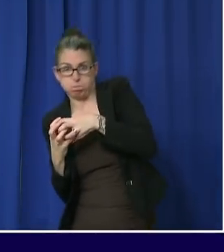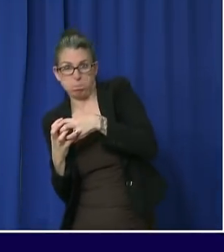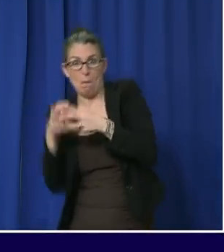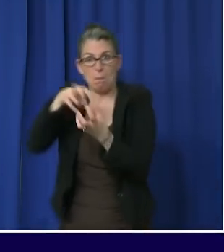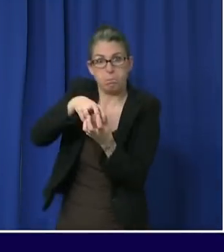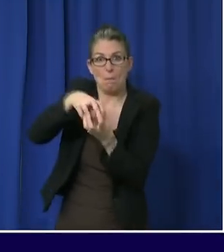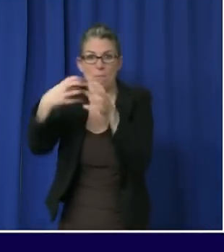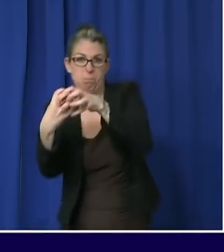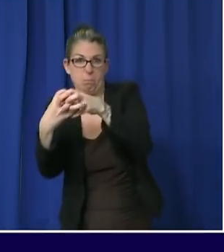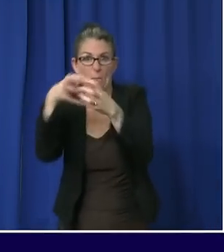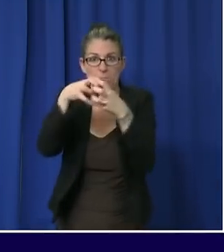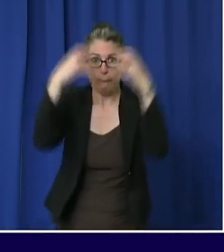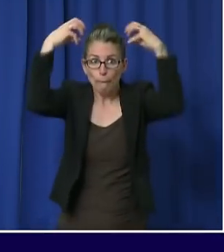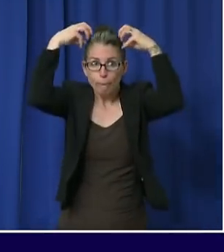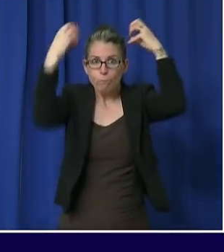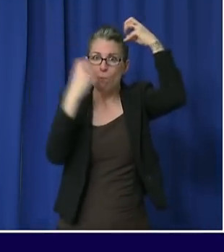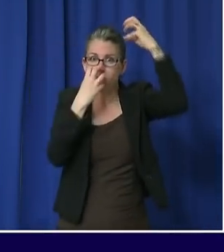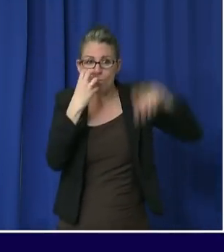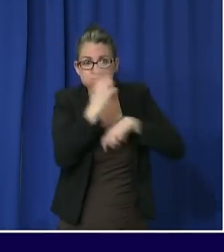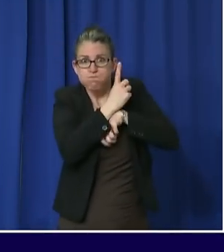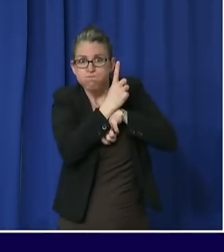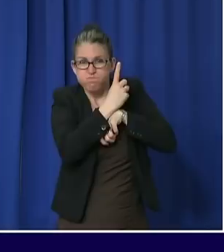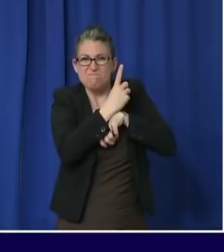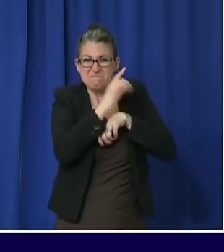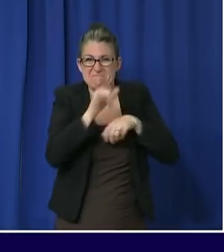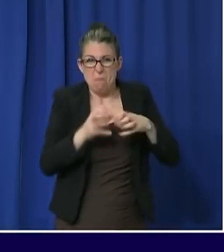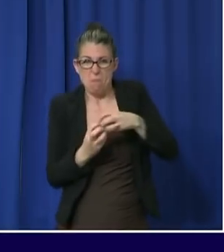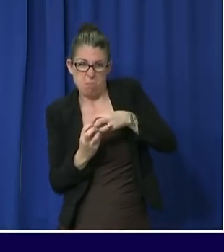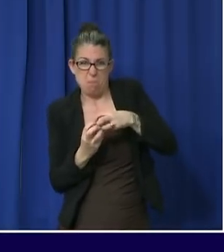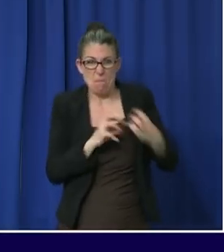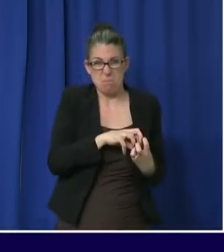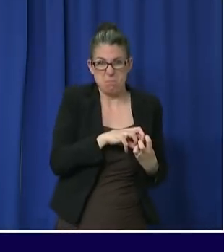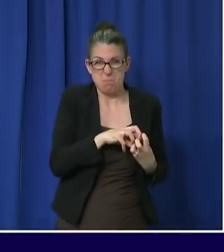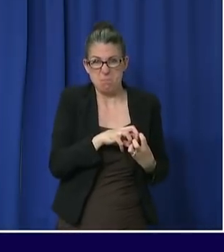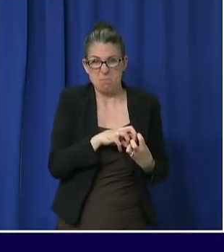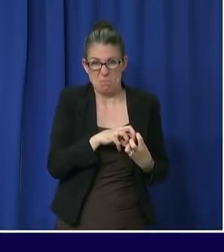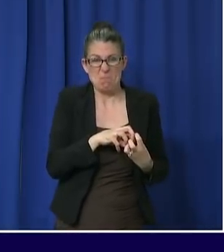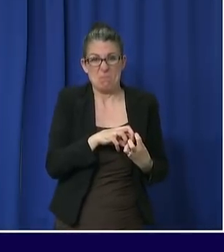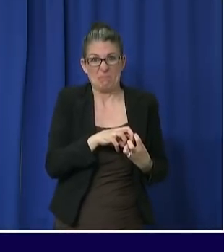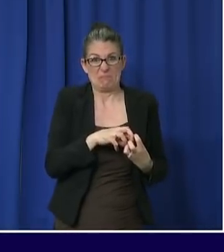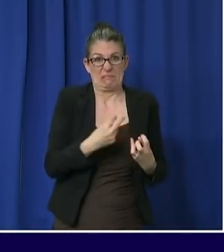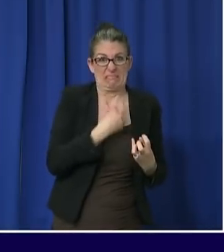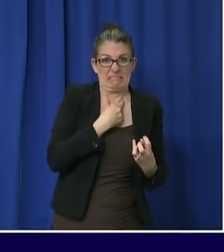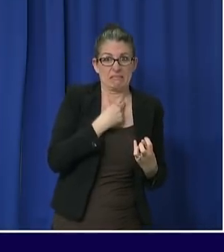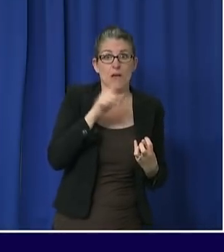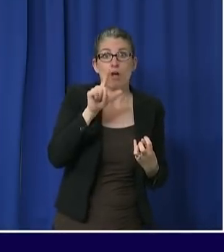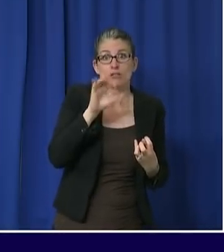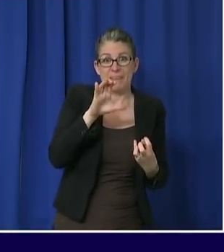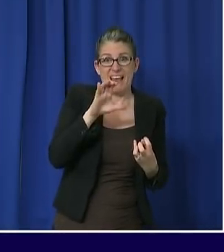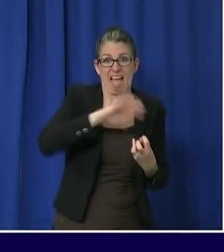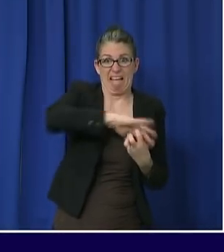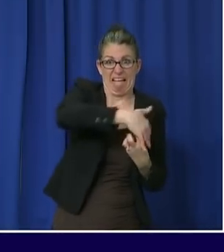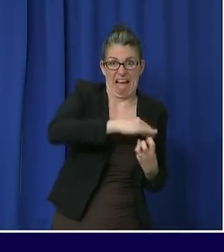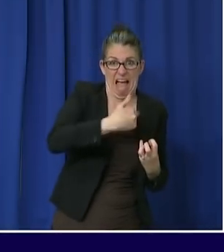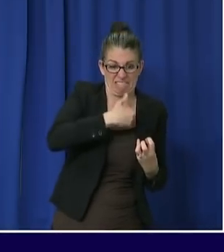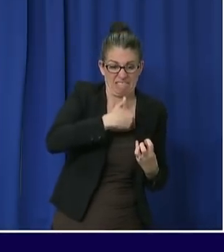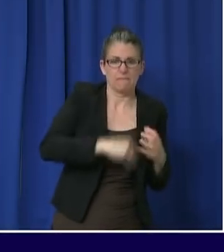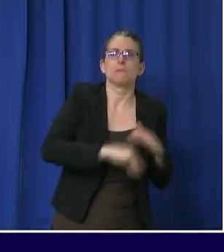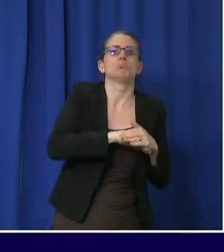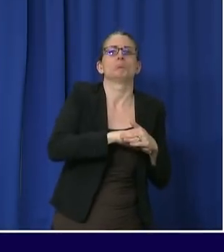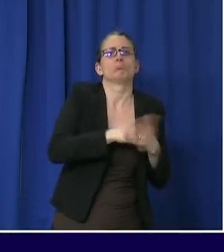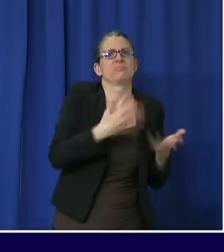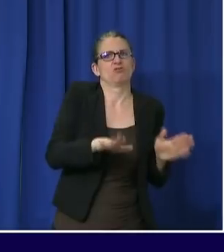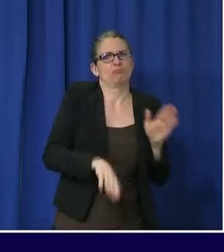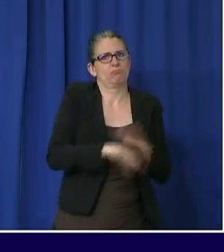largely steady. And that's a testament to the owners and operators and the employees at those facilities. It shows that with